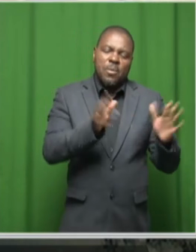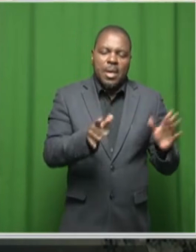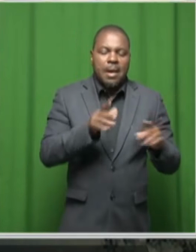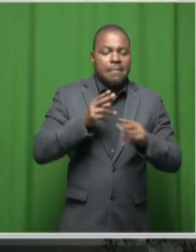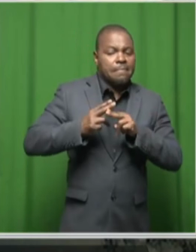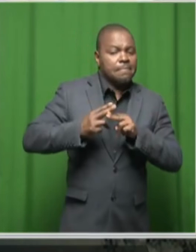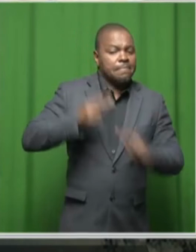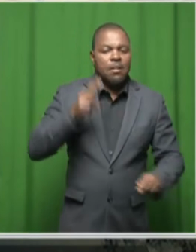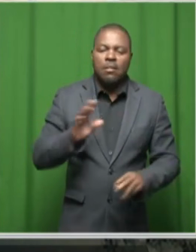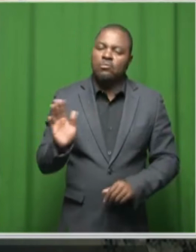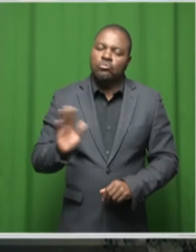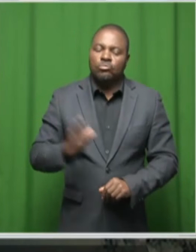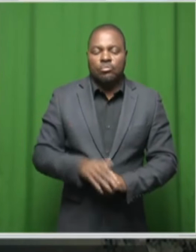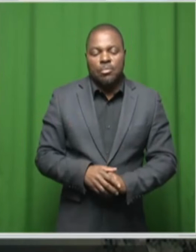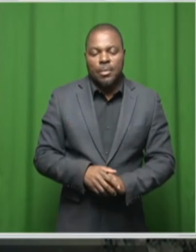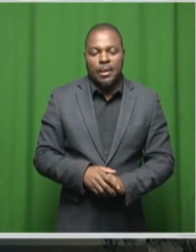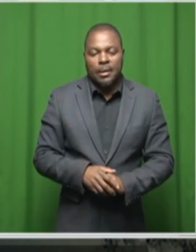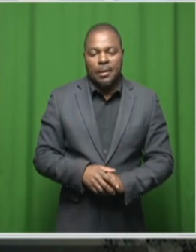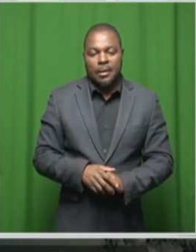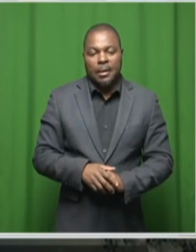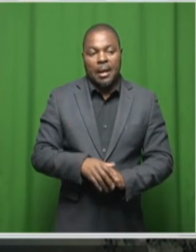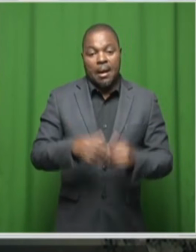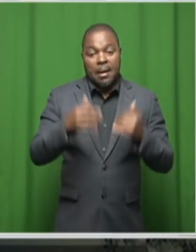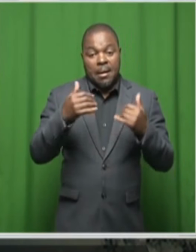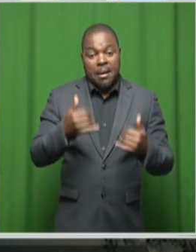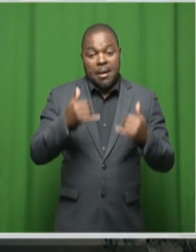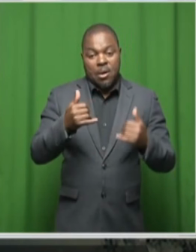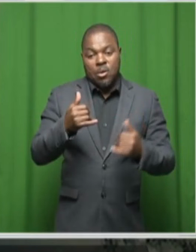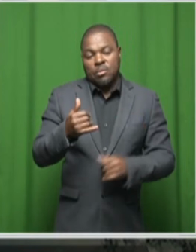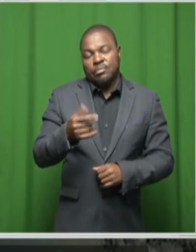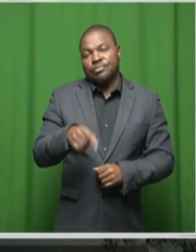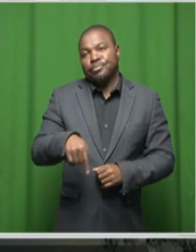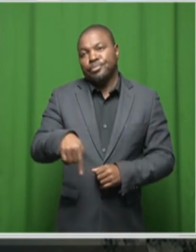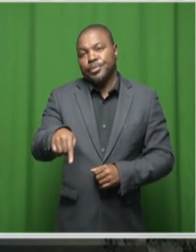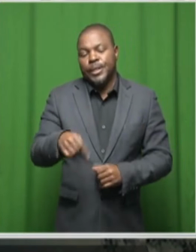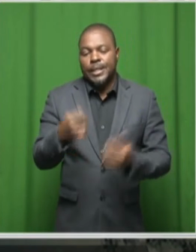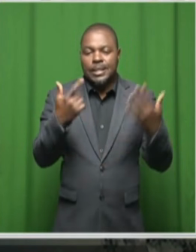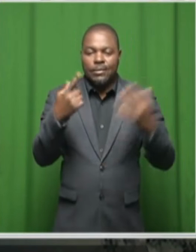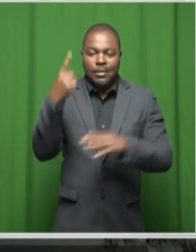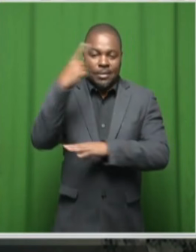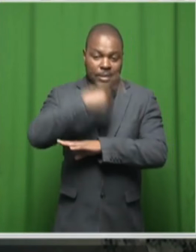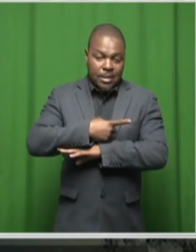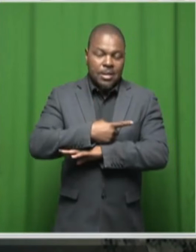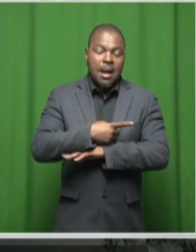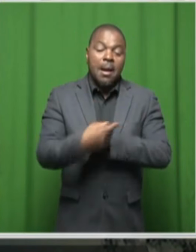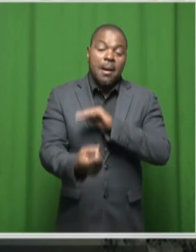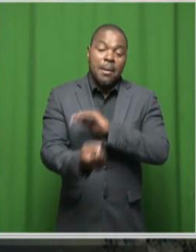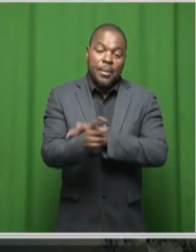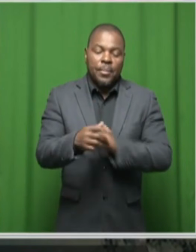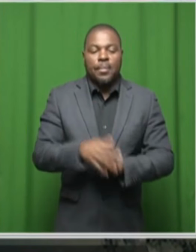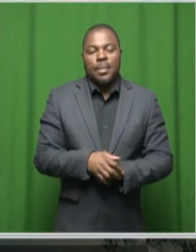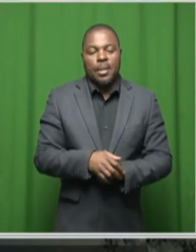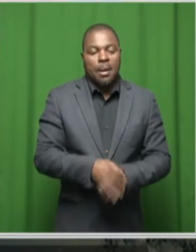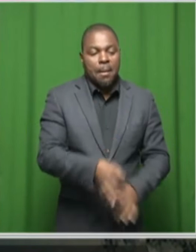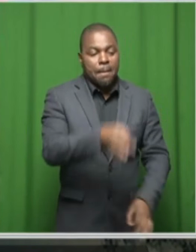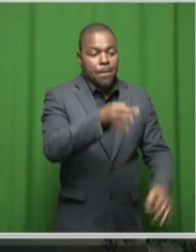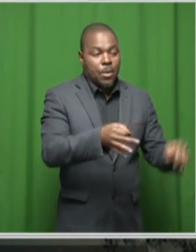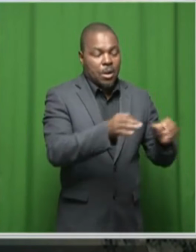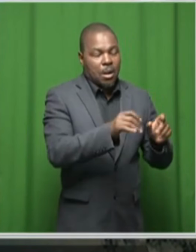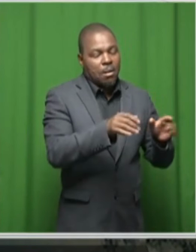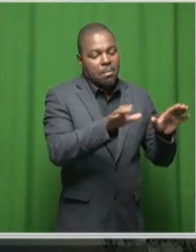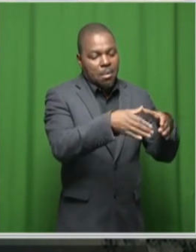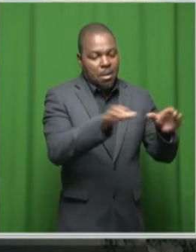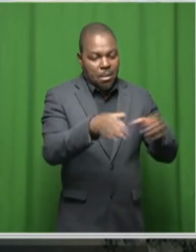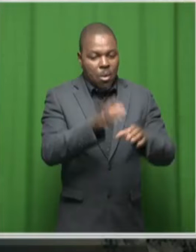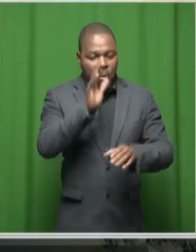thing. And what's going to be happening now over the next kind of 7 days or so is that political parties are going to have to go back